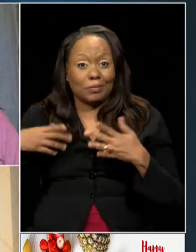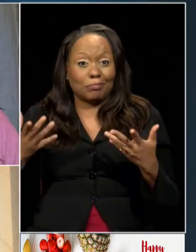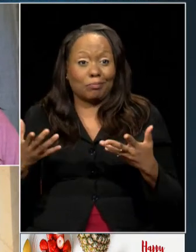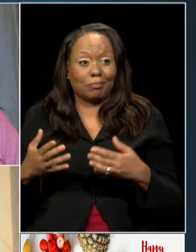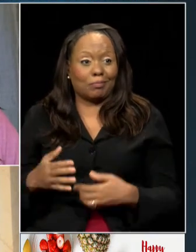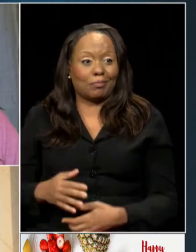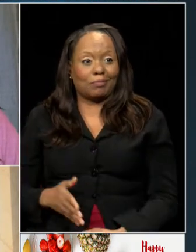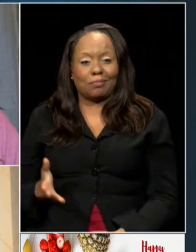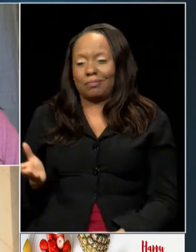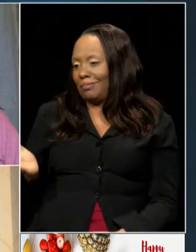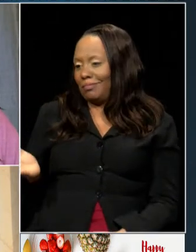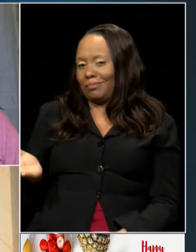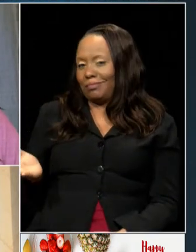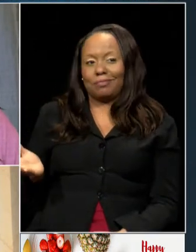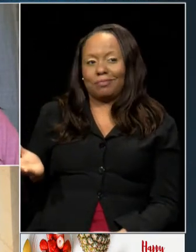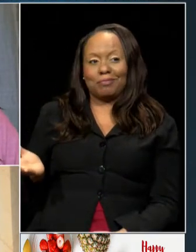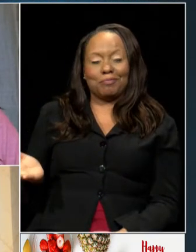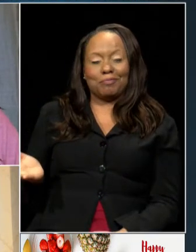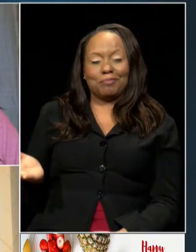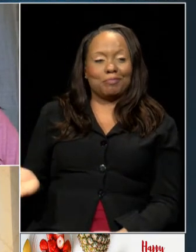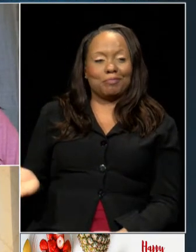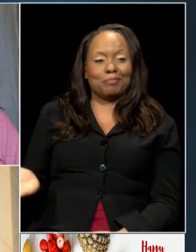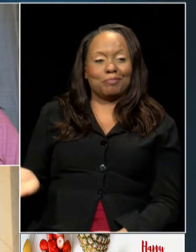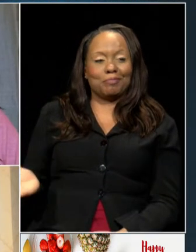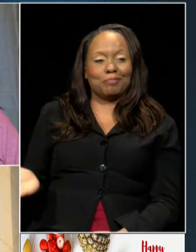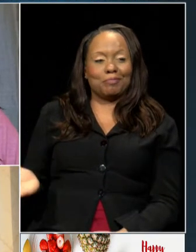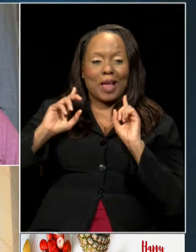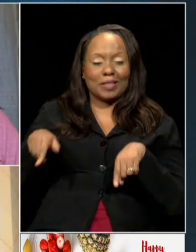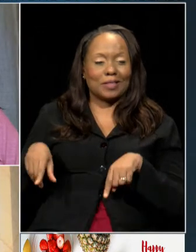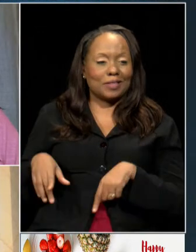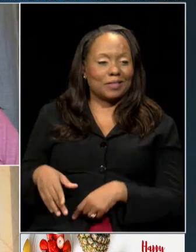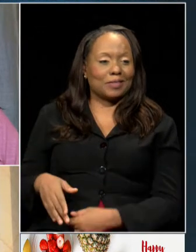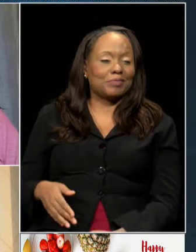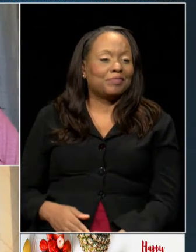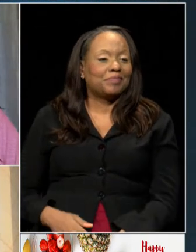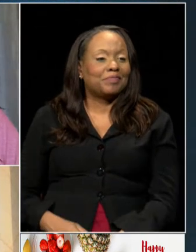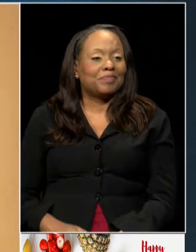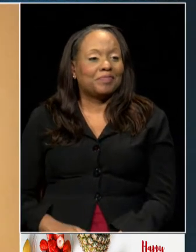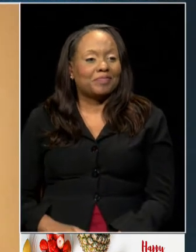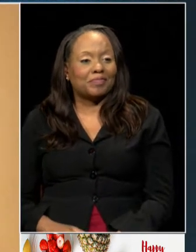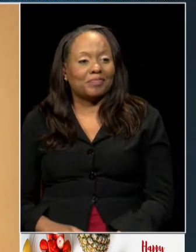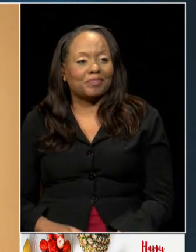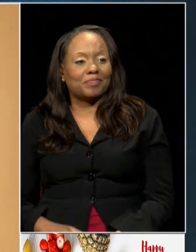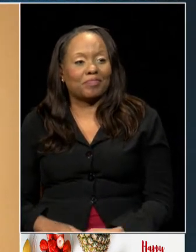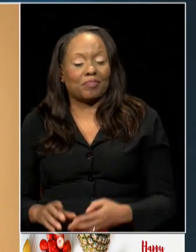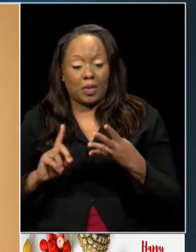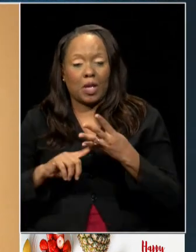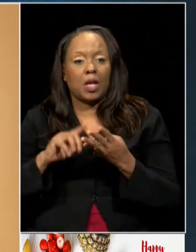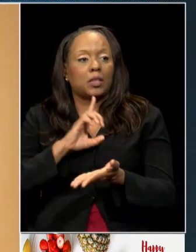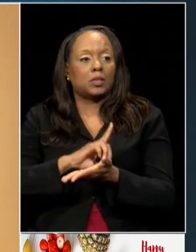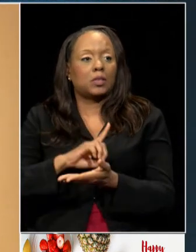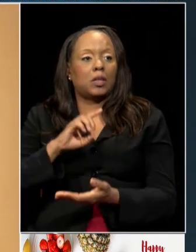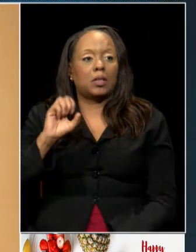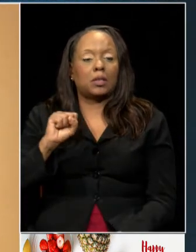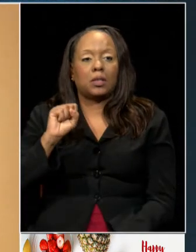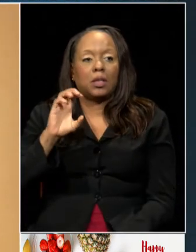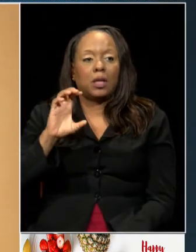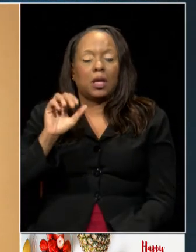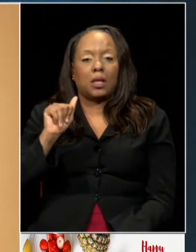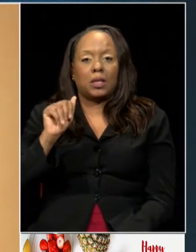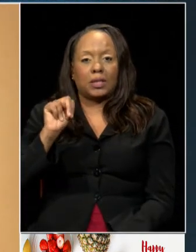All right, I'll take it, Maria. Dr. Scantlebury, good evening. Go ahead. So I'll answer that question about